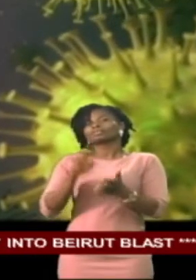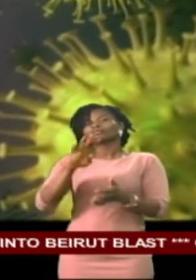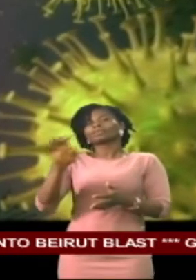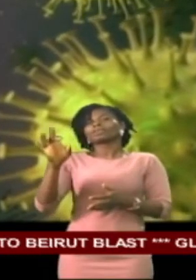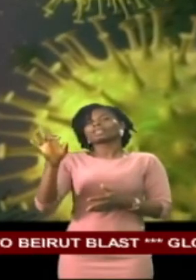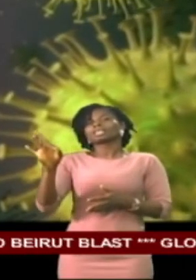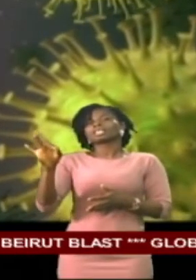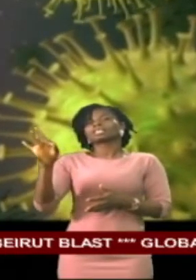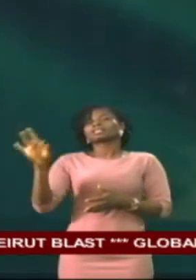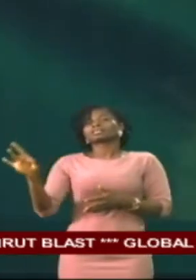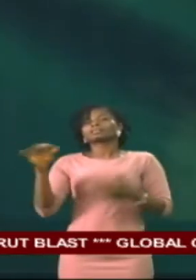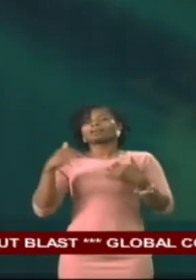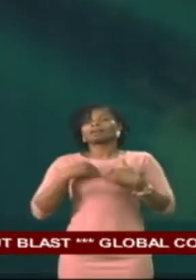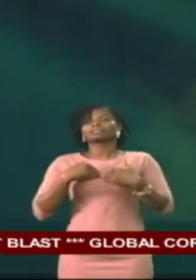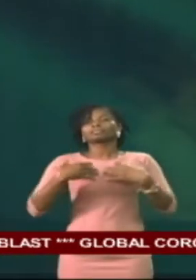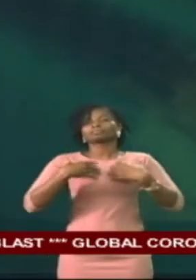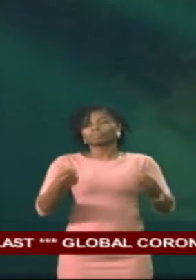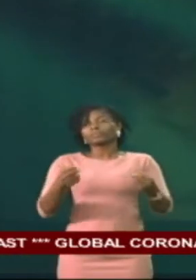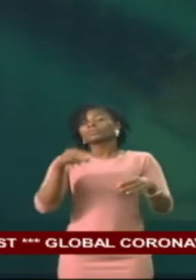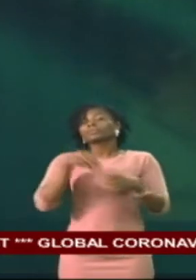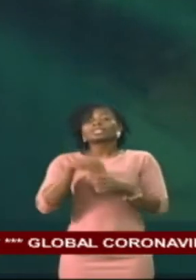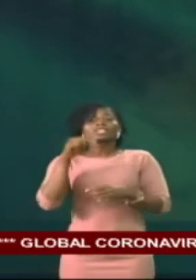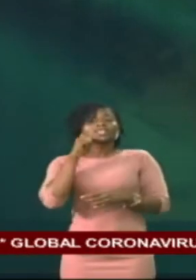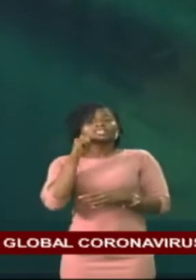12,004,498 have recovered. In Nigeria,